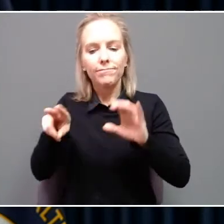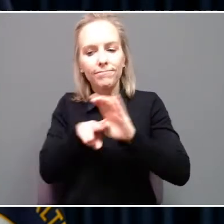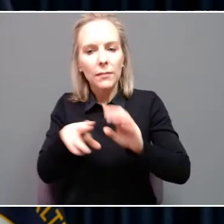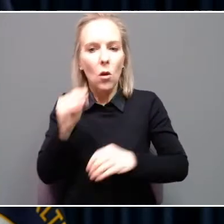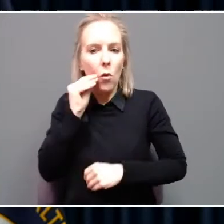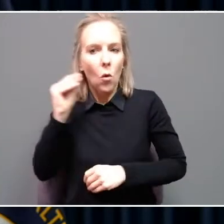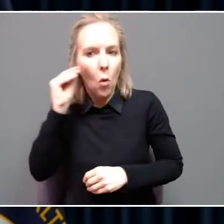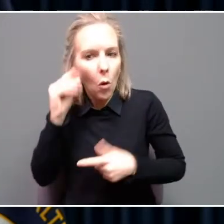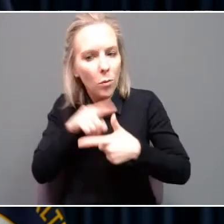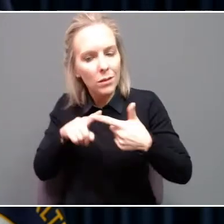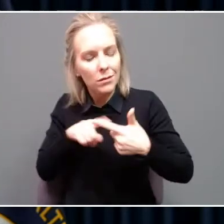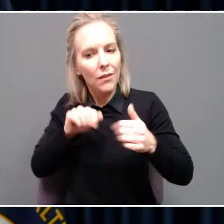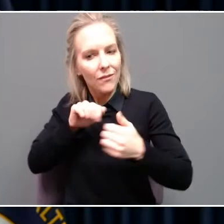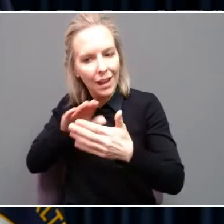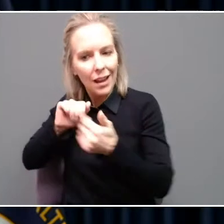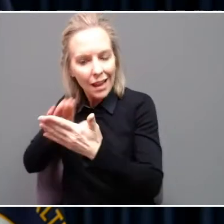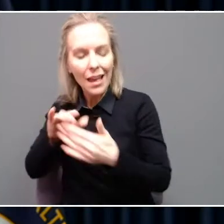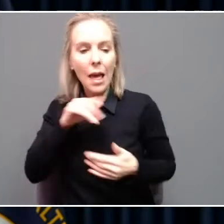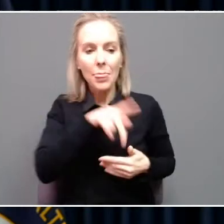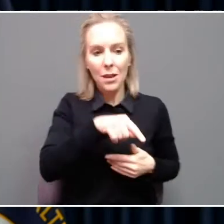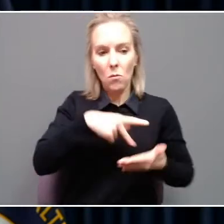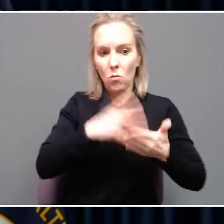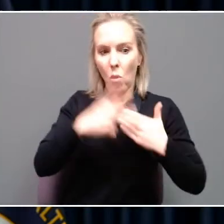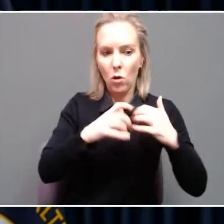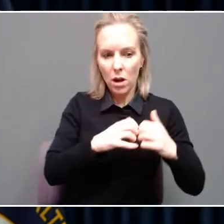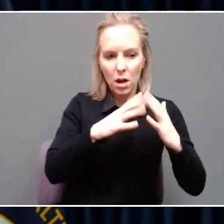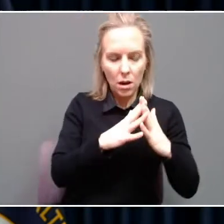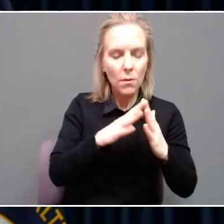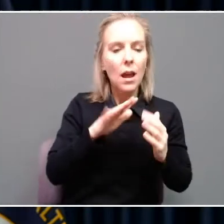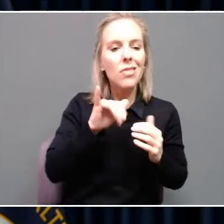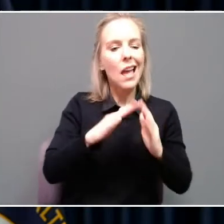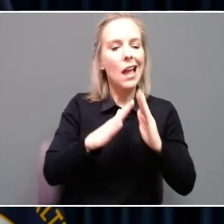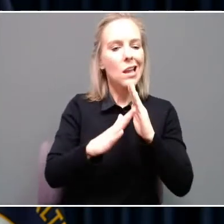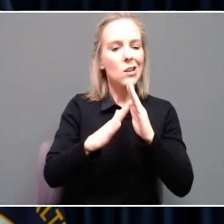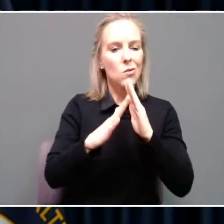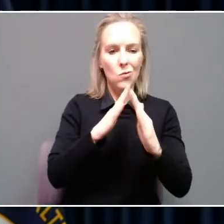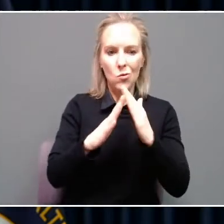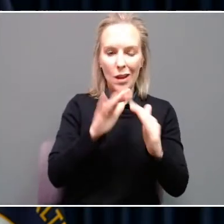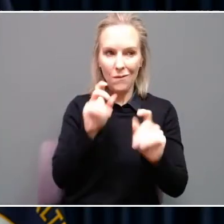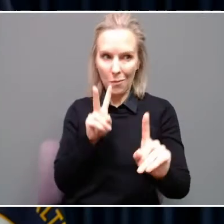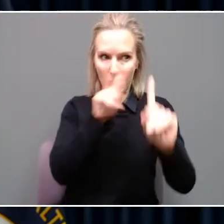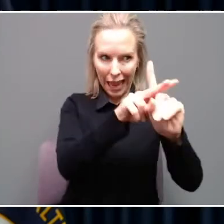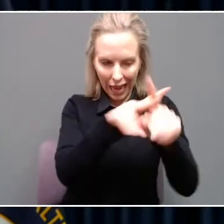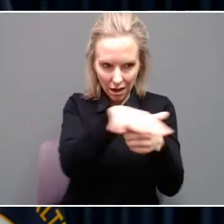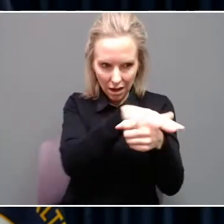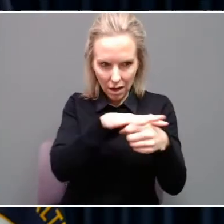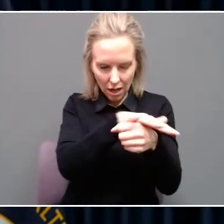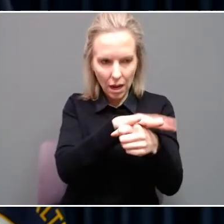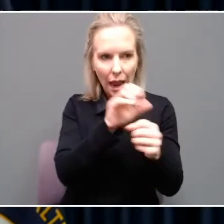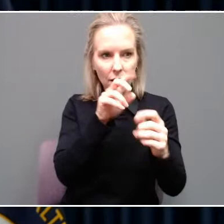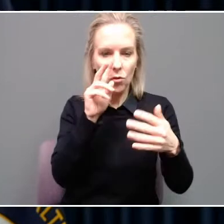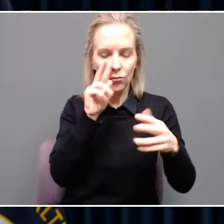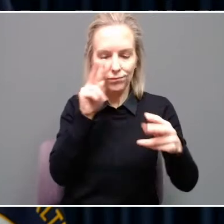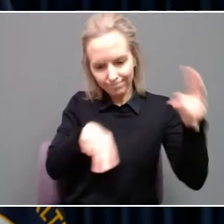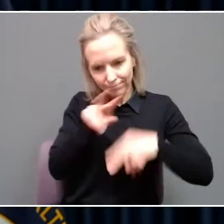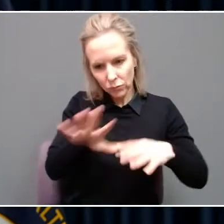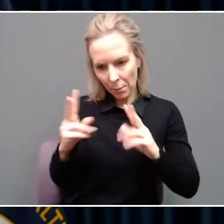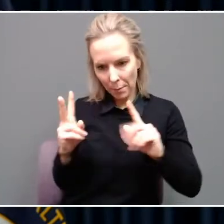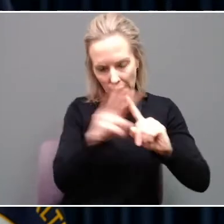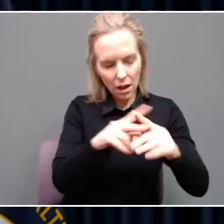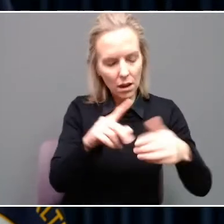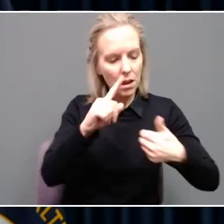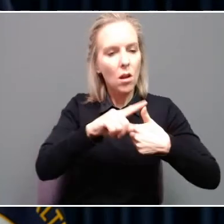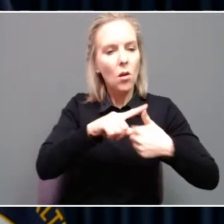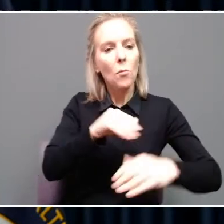program, communities will have their services measured in three categories: prevention, which is always the best answer;